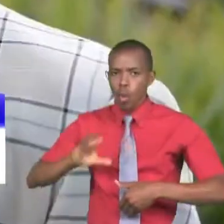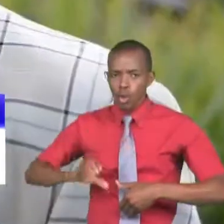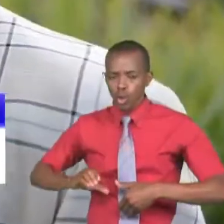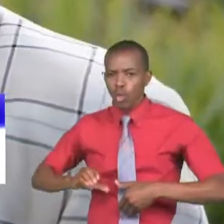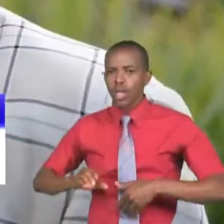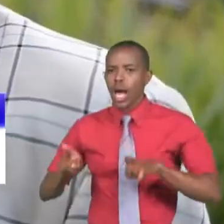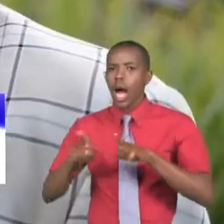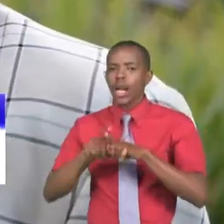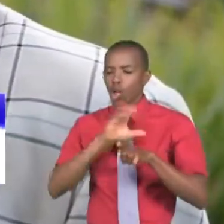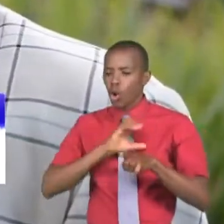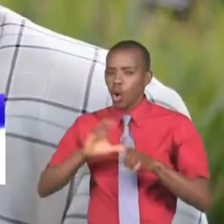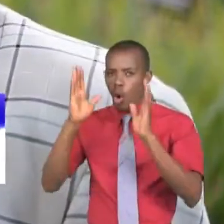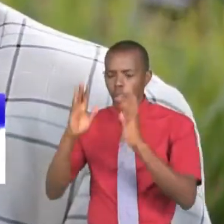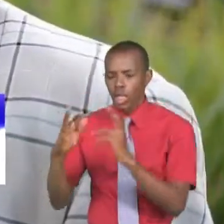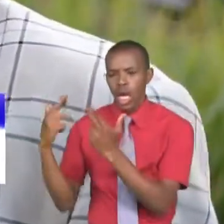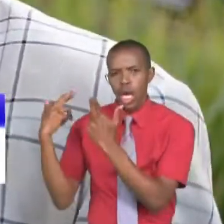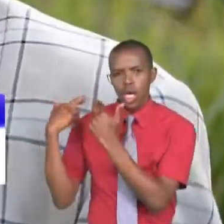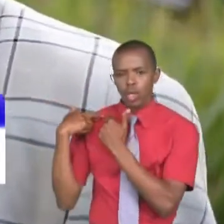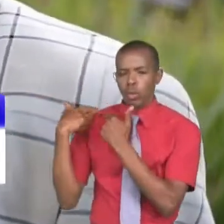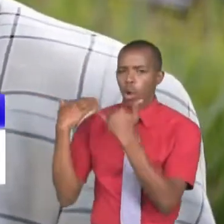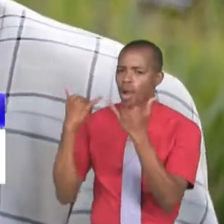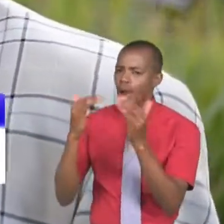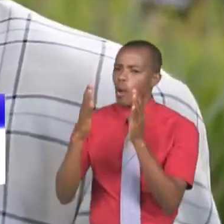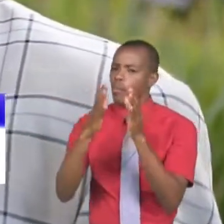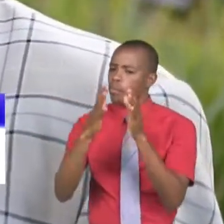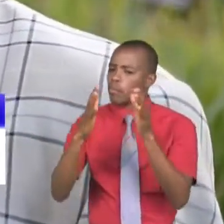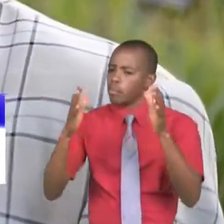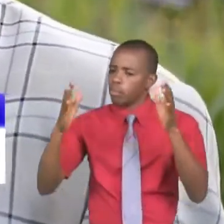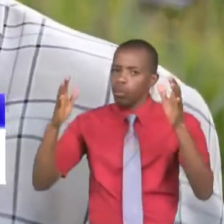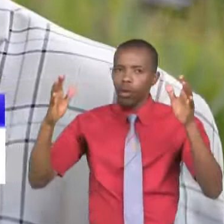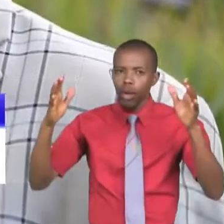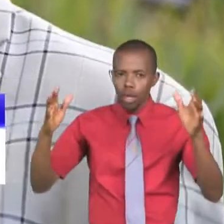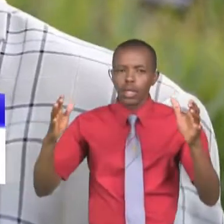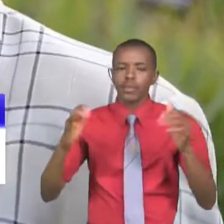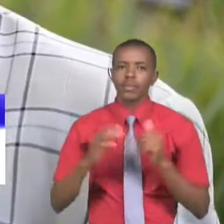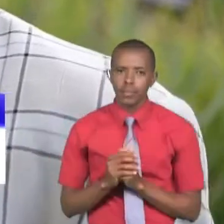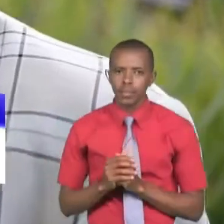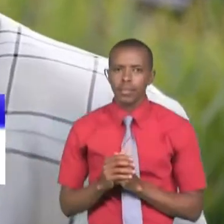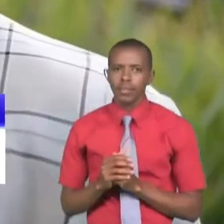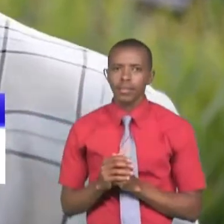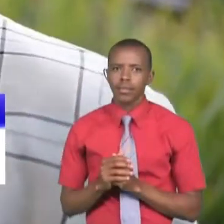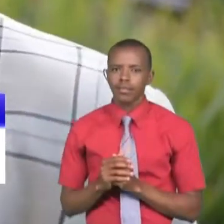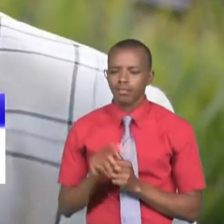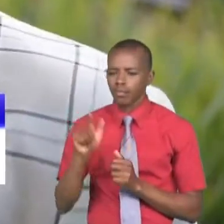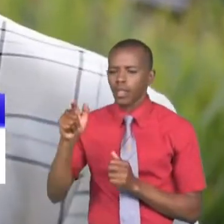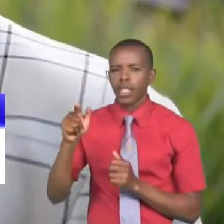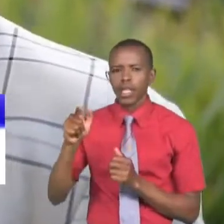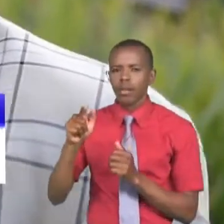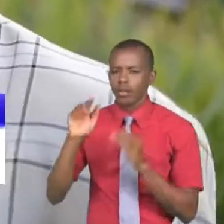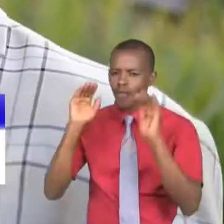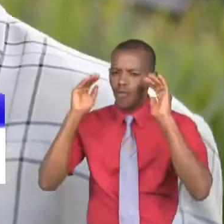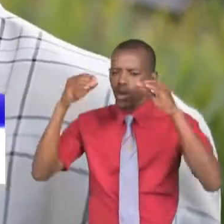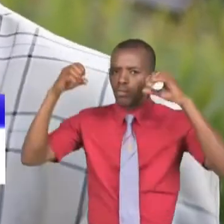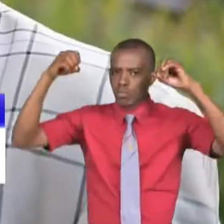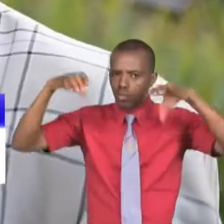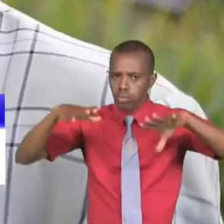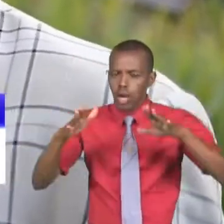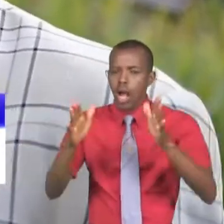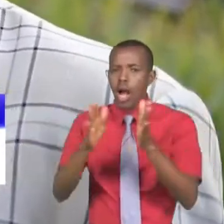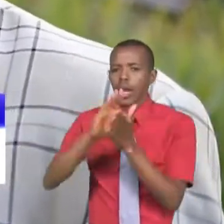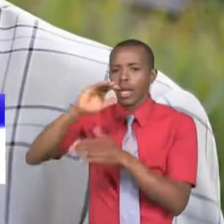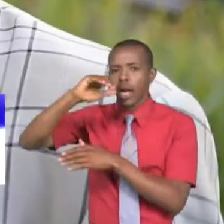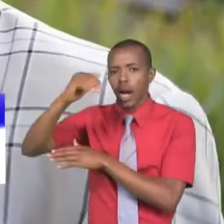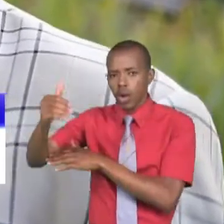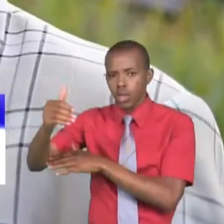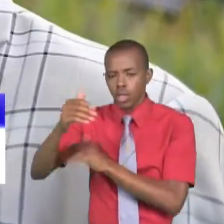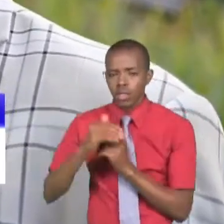and their role is now a bit wider than just sticking to devolution and counties.